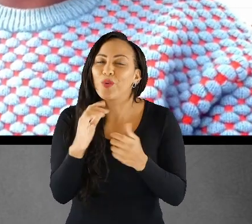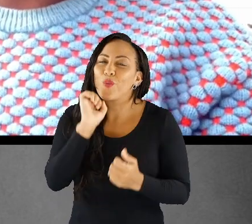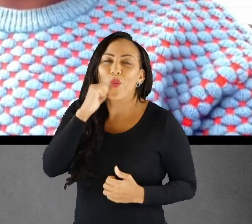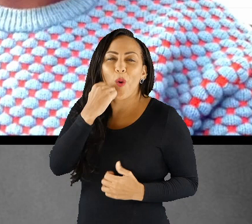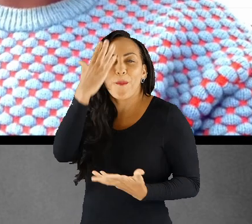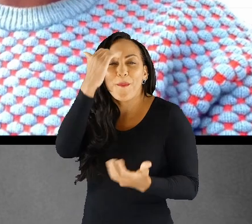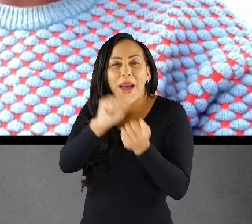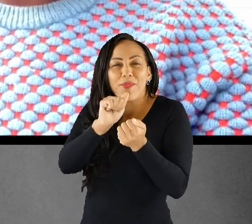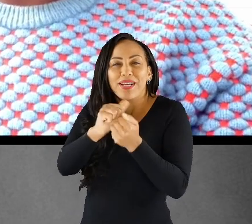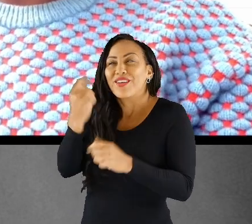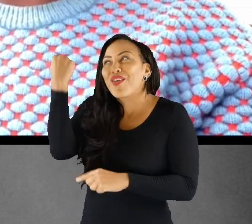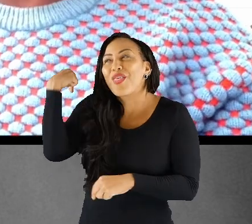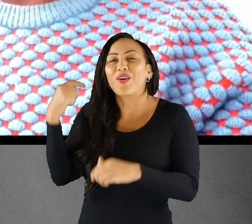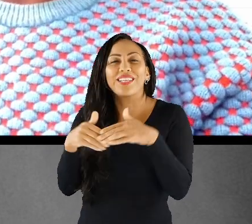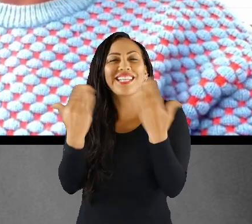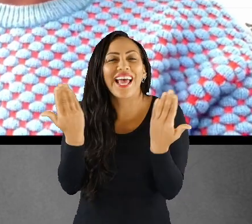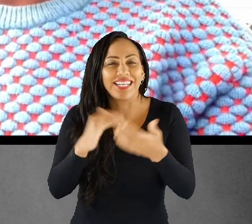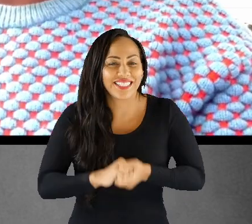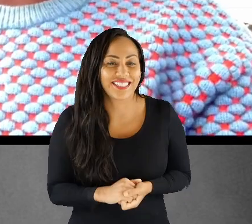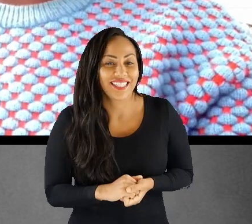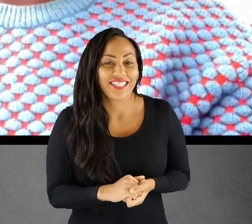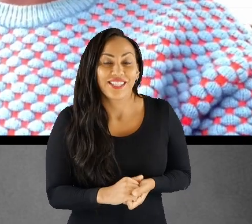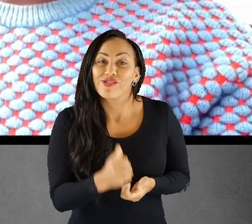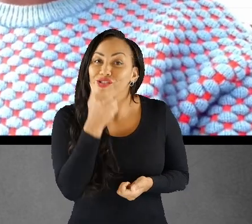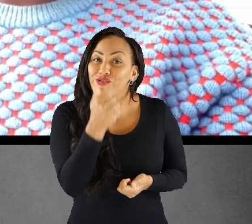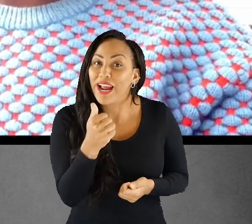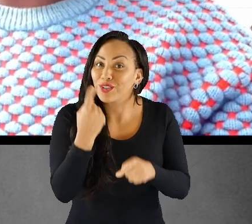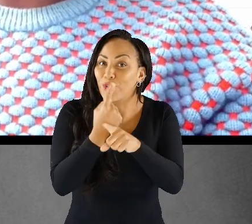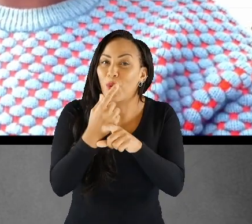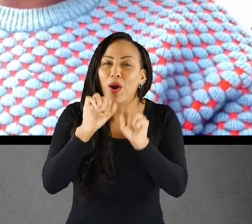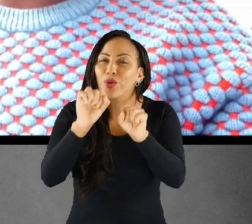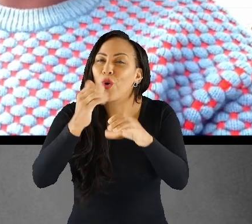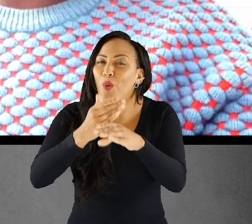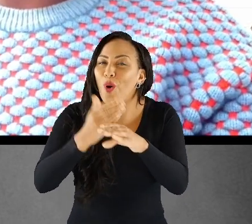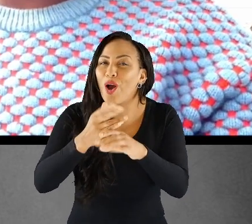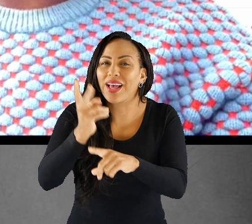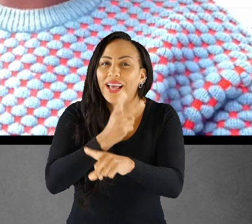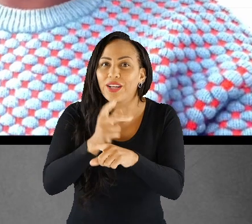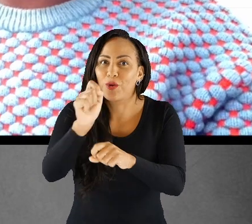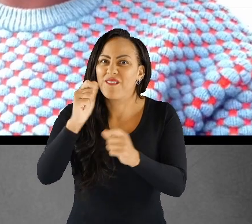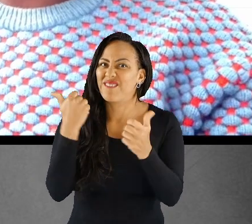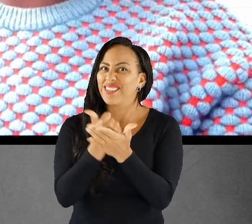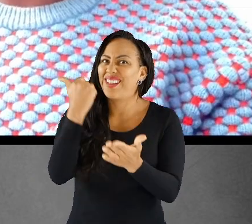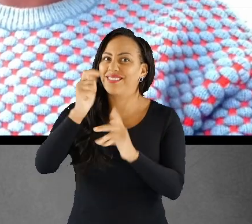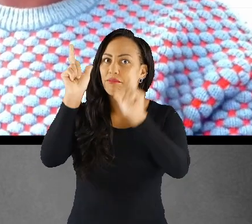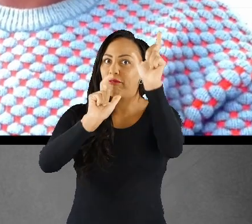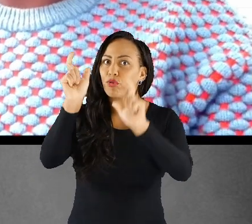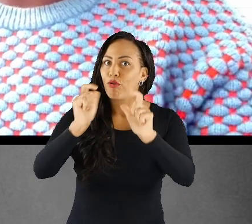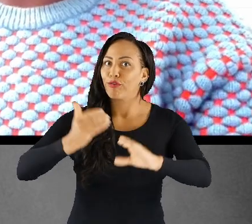of those days. But it's great to talk to you about your work again as well. Your fantastic photography